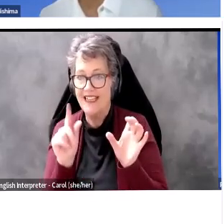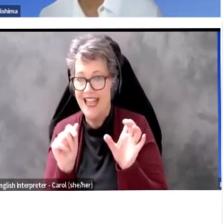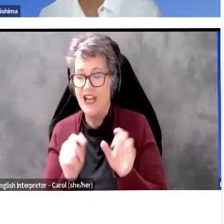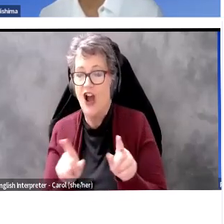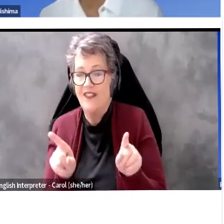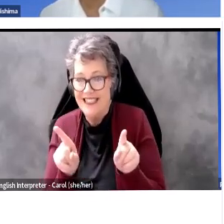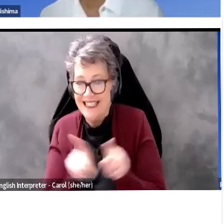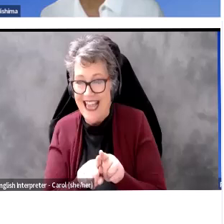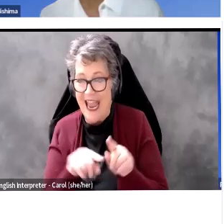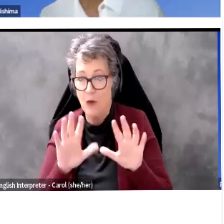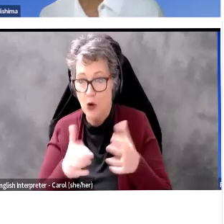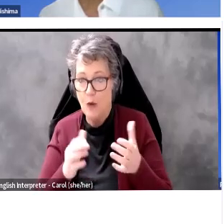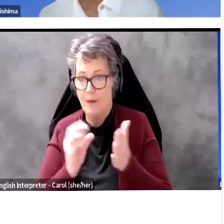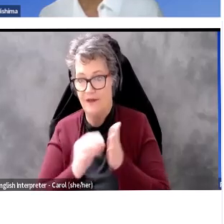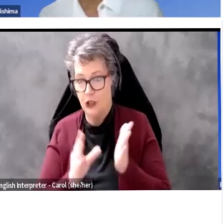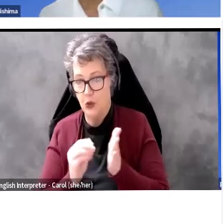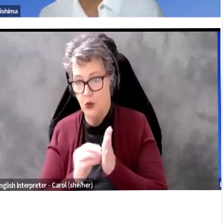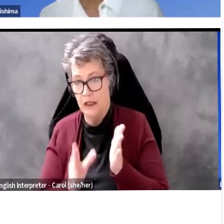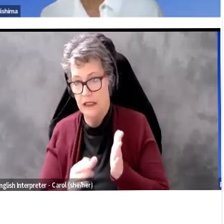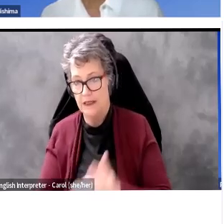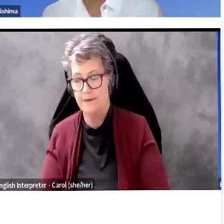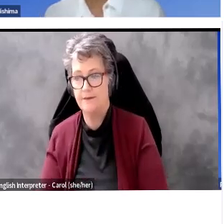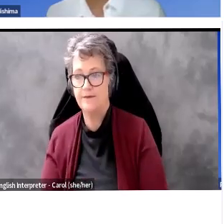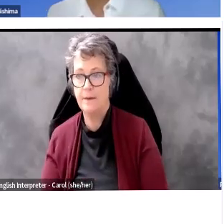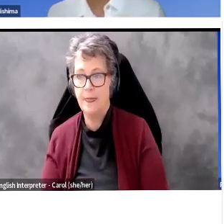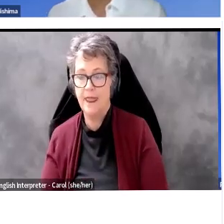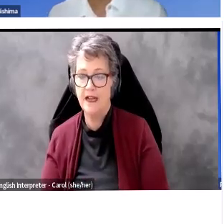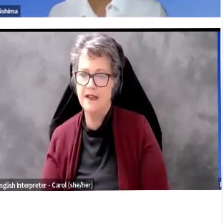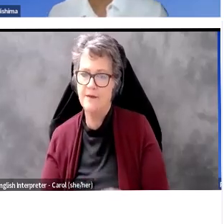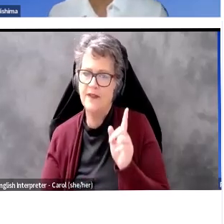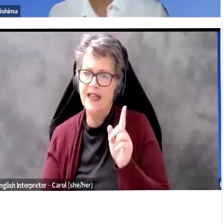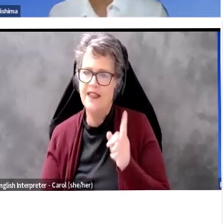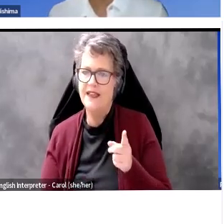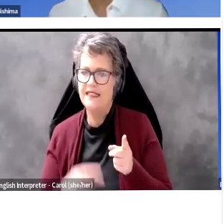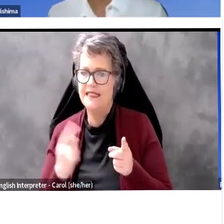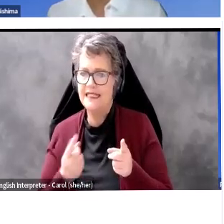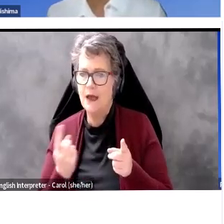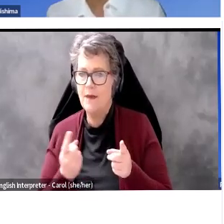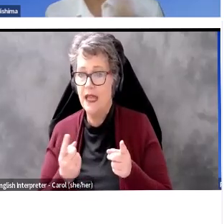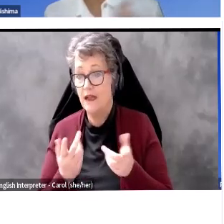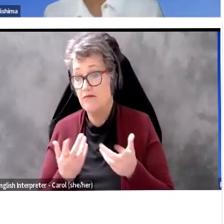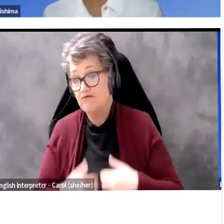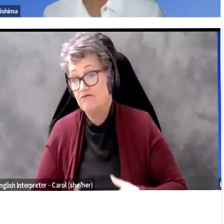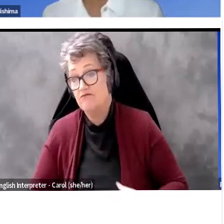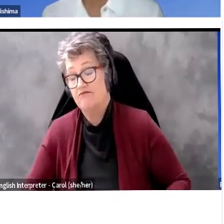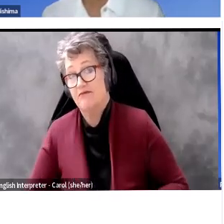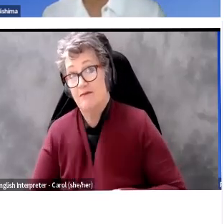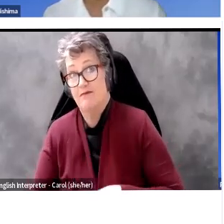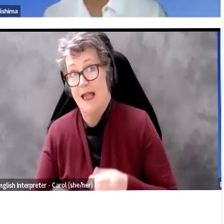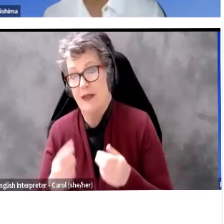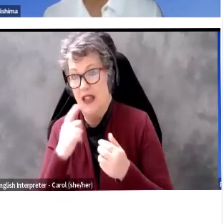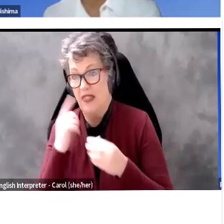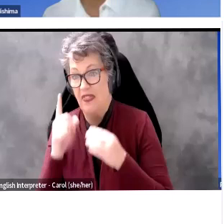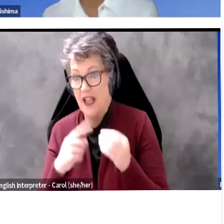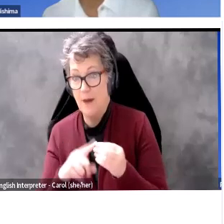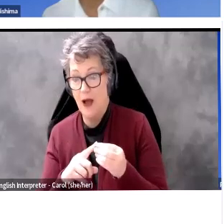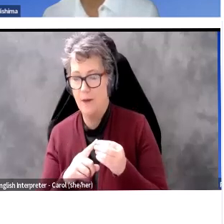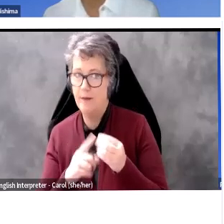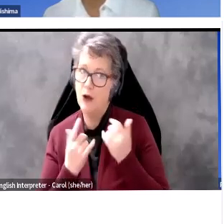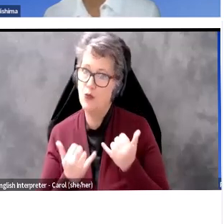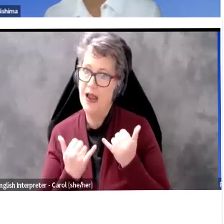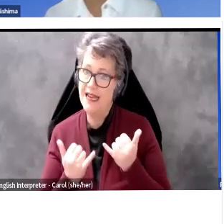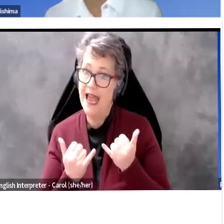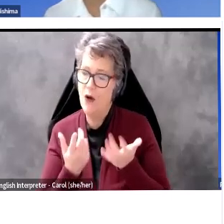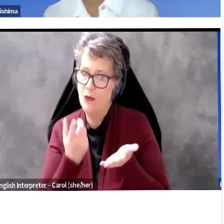same set of students. And this is something that you might not have thought about, but right now you